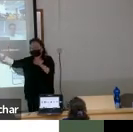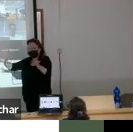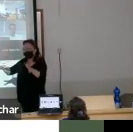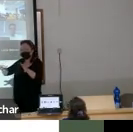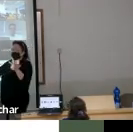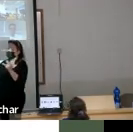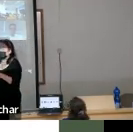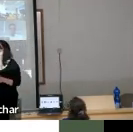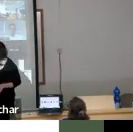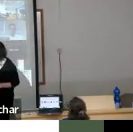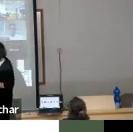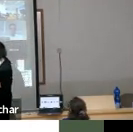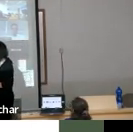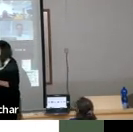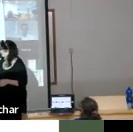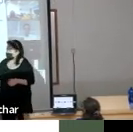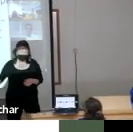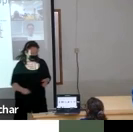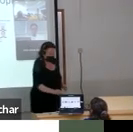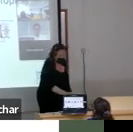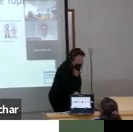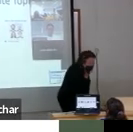was UDL. So for example, we had,